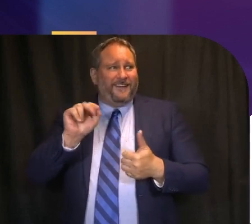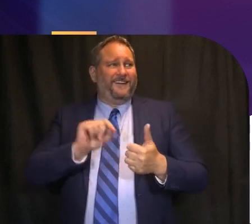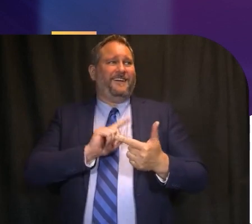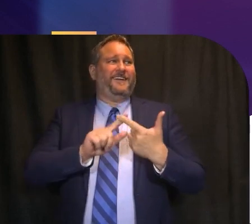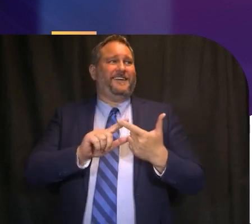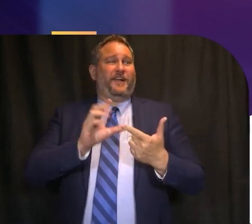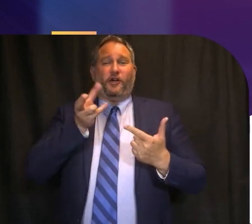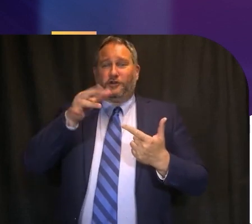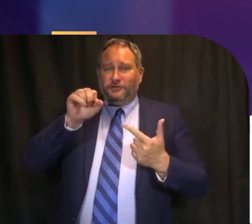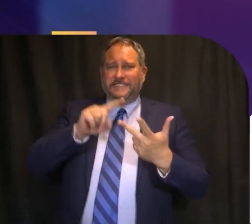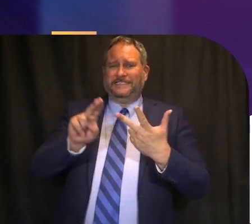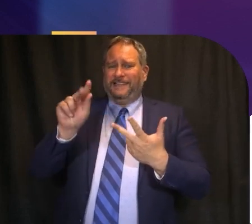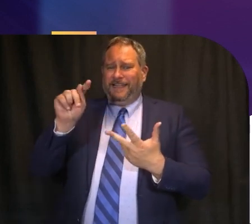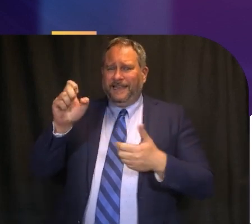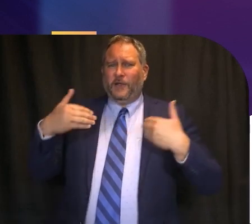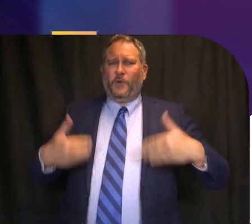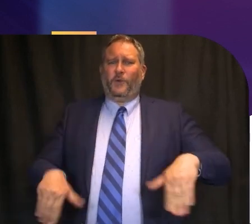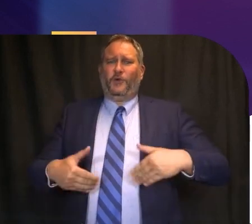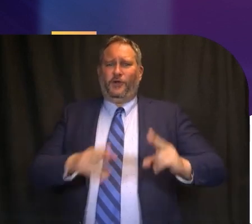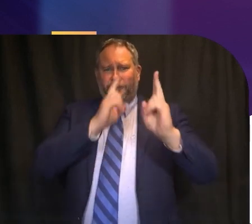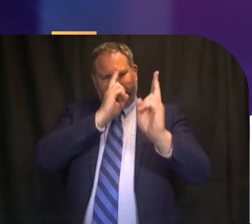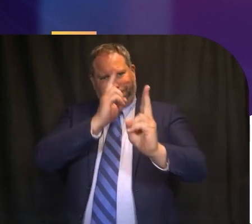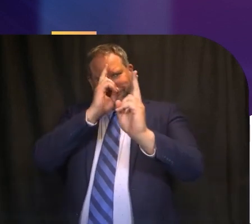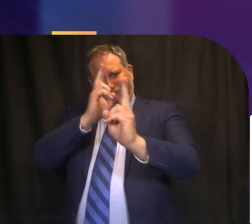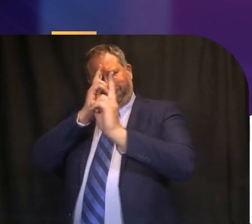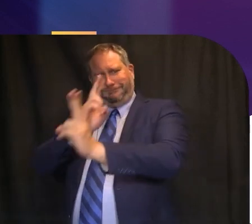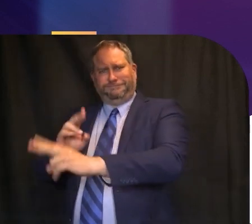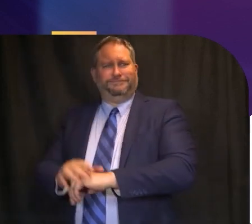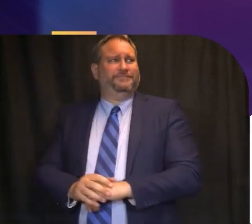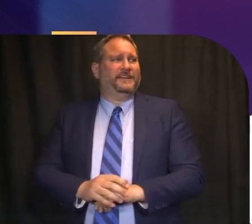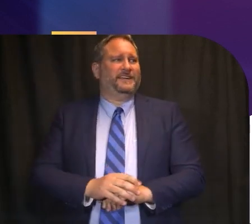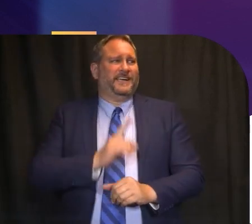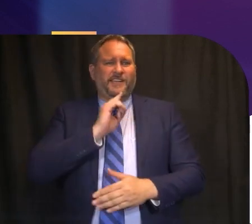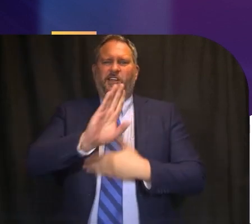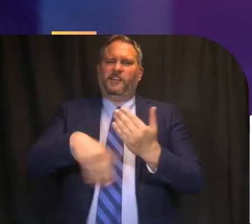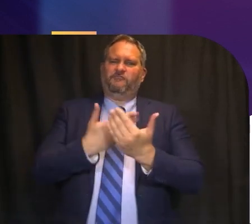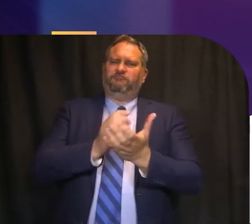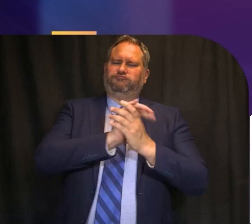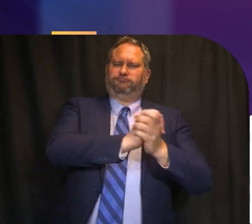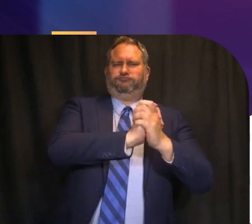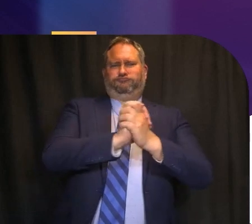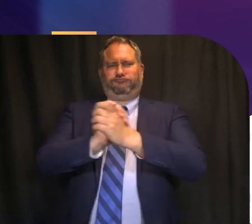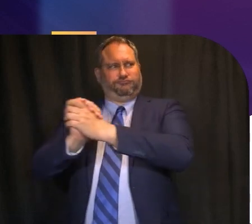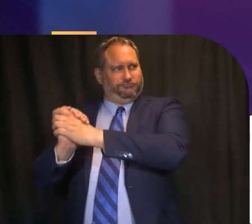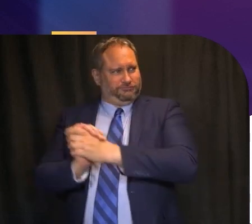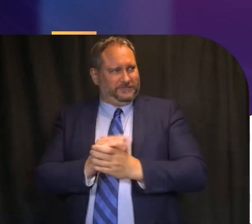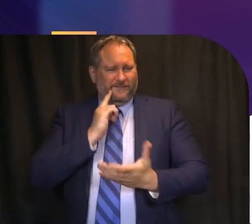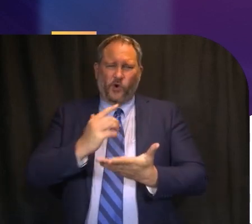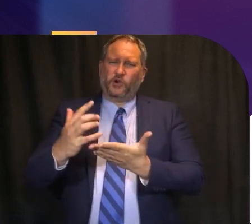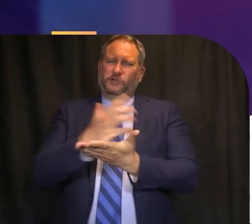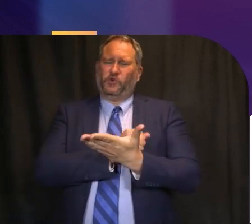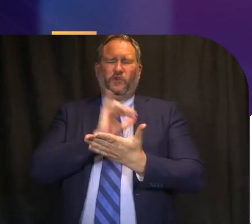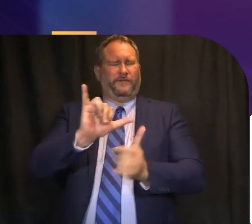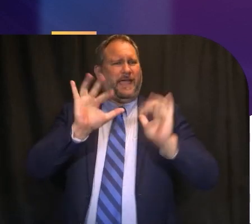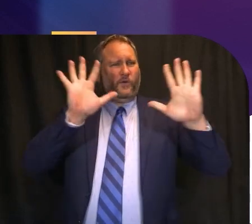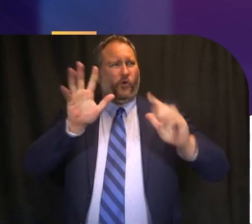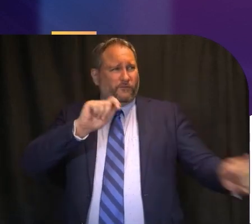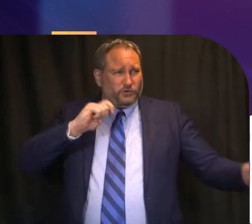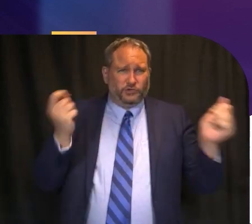this honor. One well-deserved for the game-changing work you're all doing for disability rights and